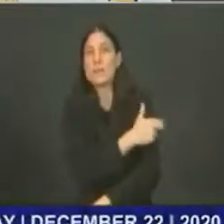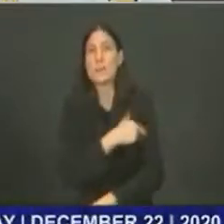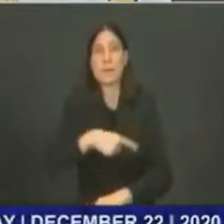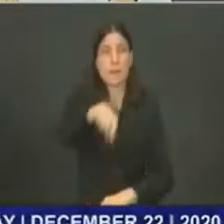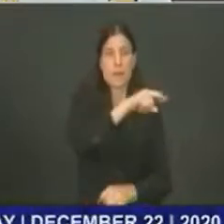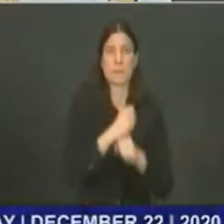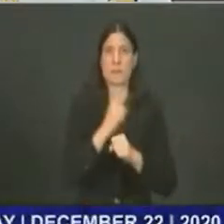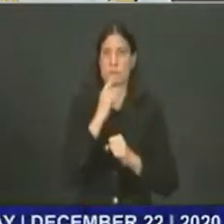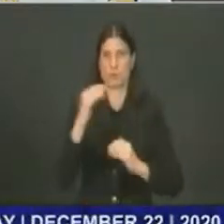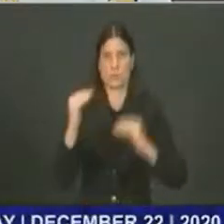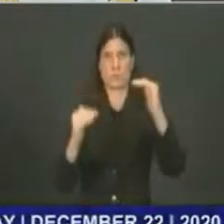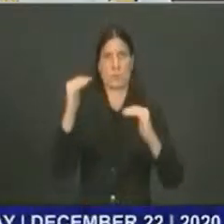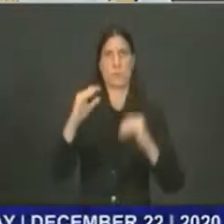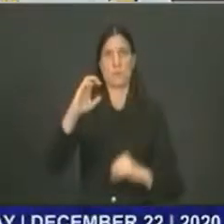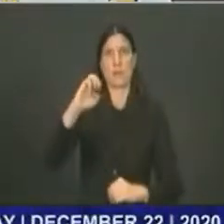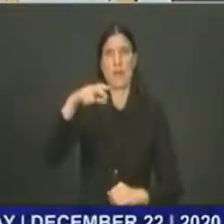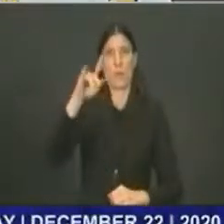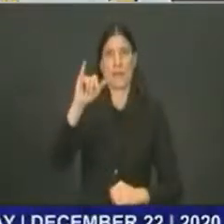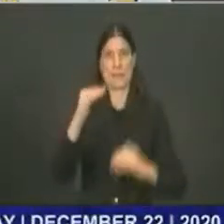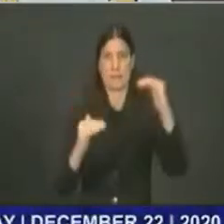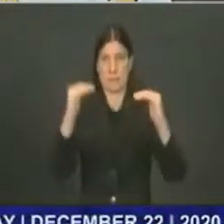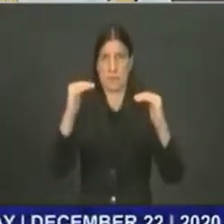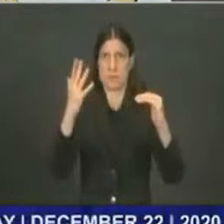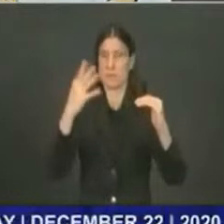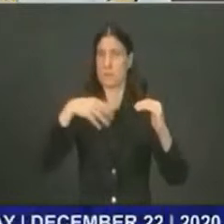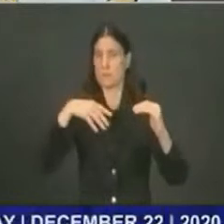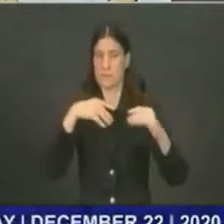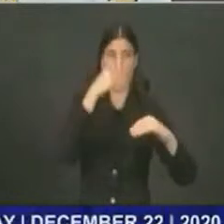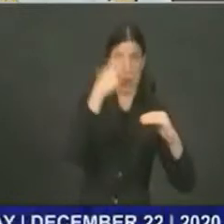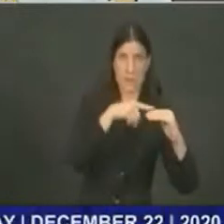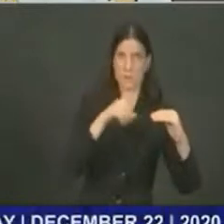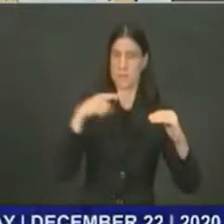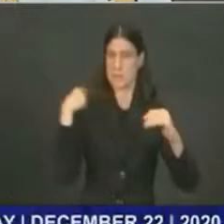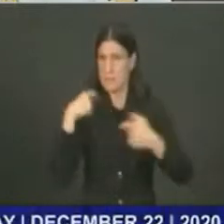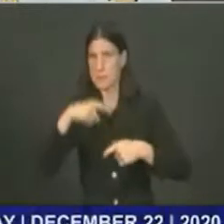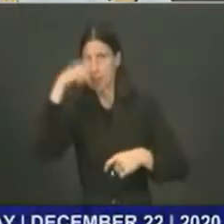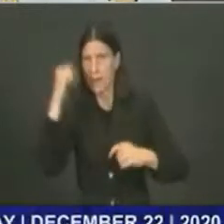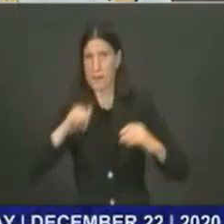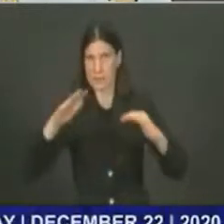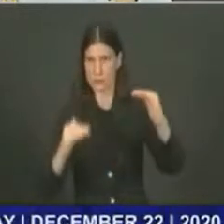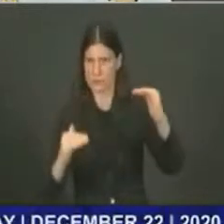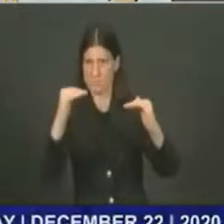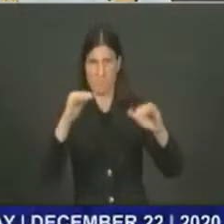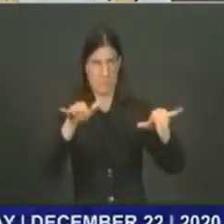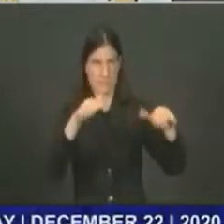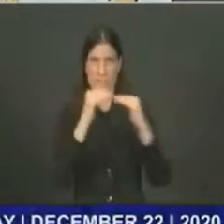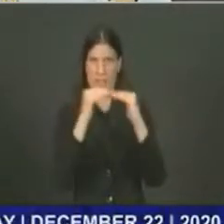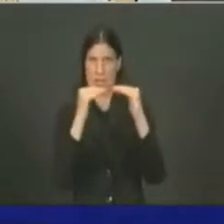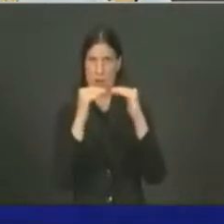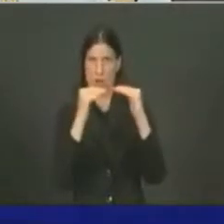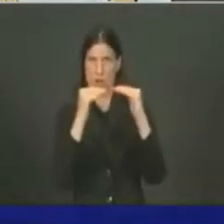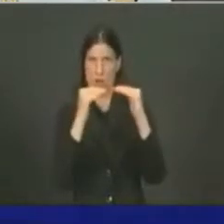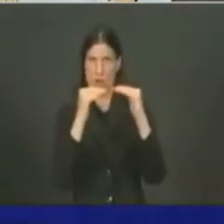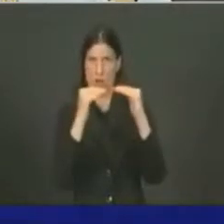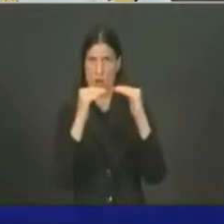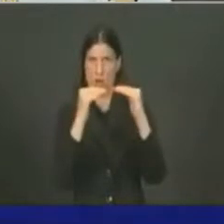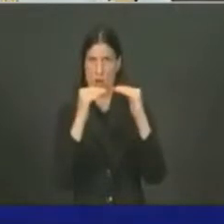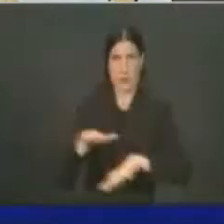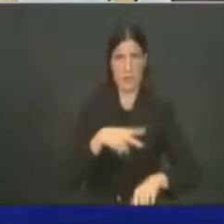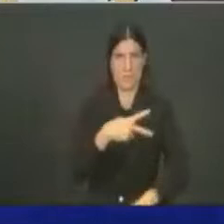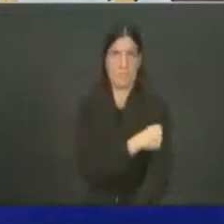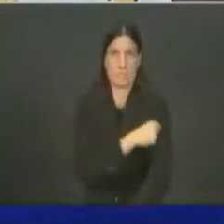note to say about vaccinations is we have not seen anything of concern locally, but there have been warnings about